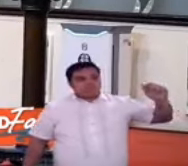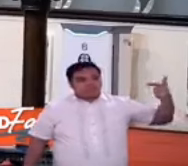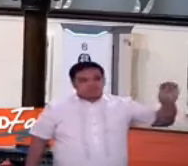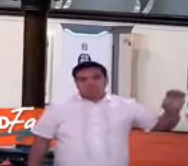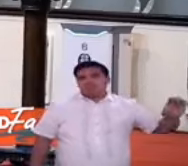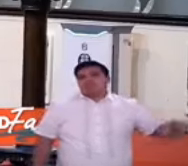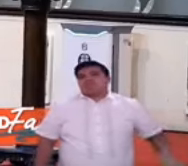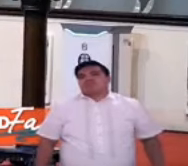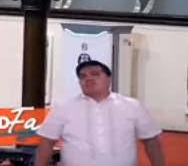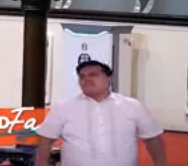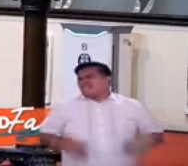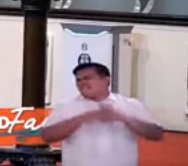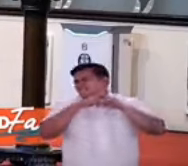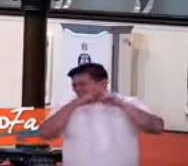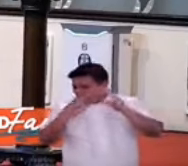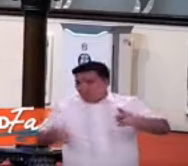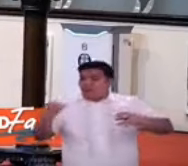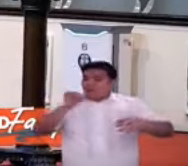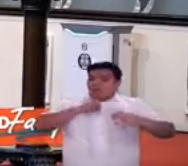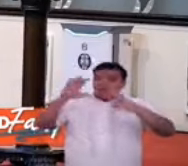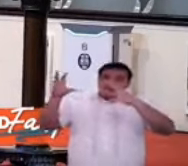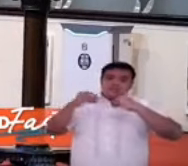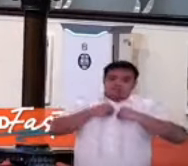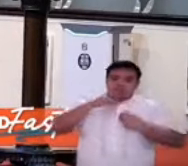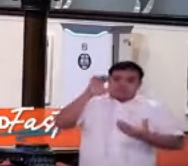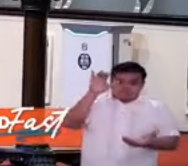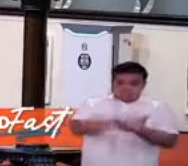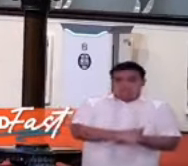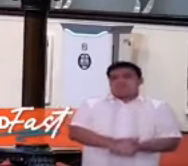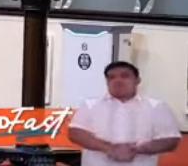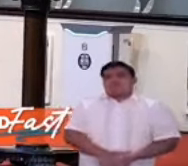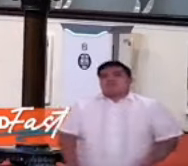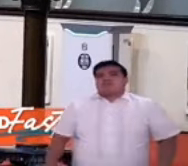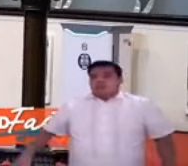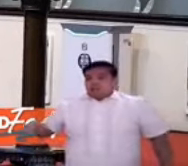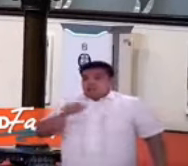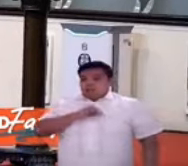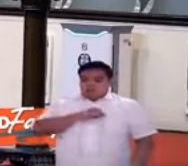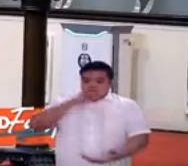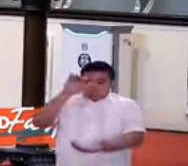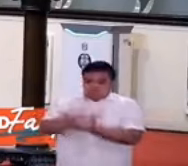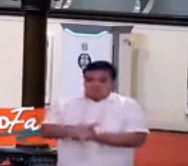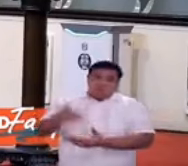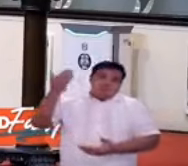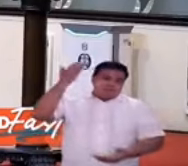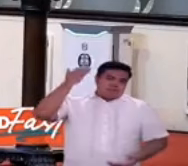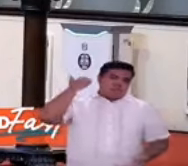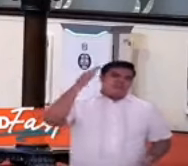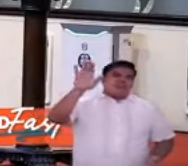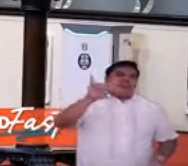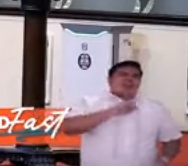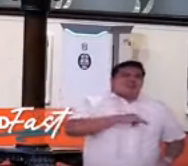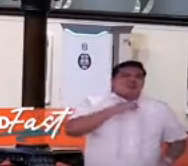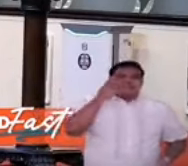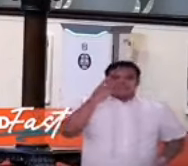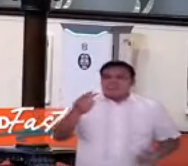There were so many benefits I had received in marriage when I got married. I know there are